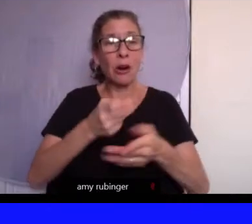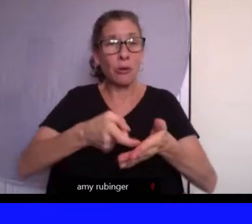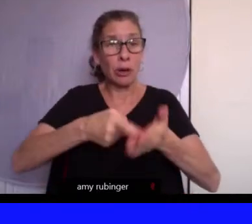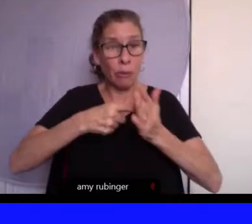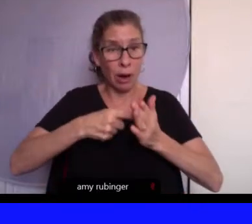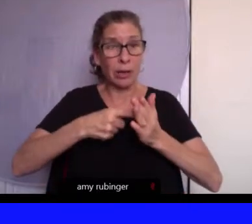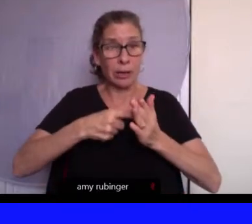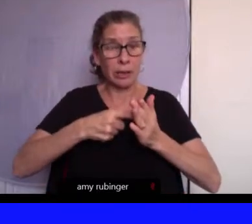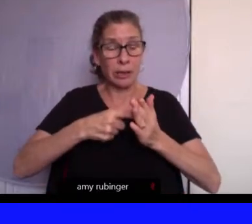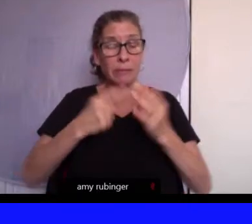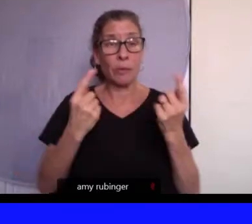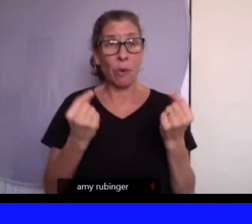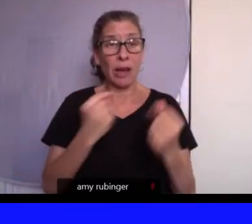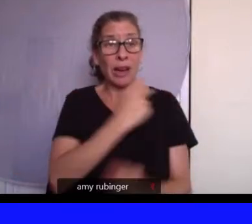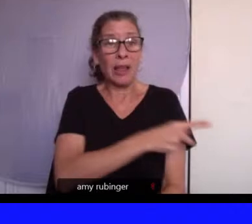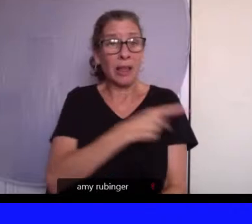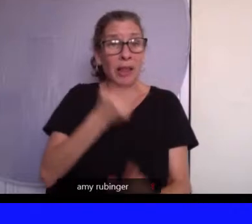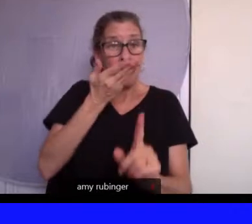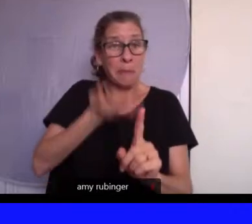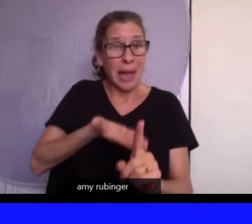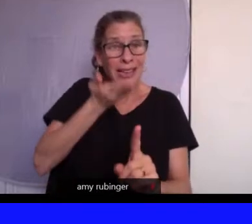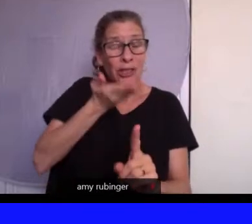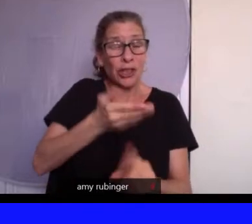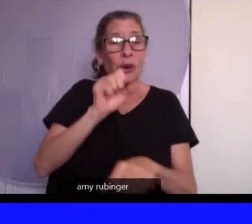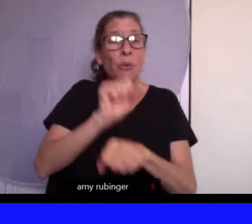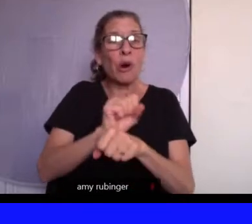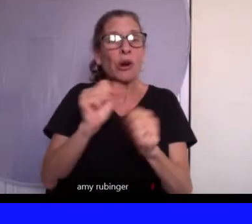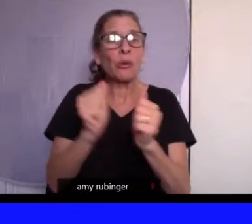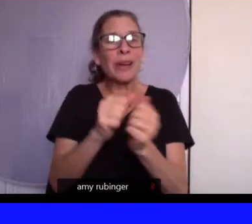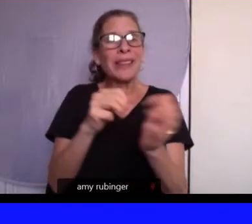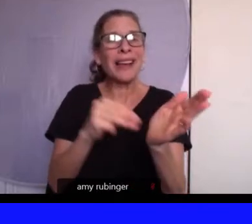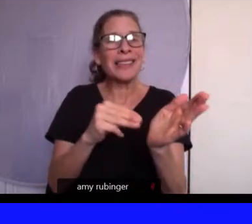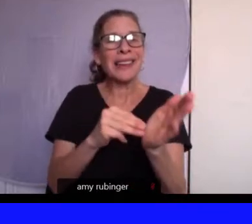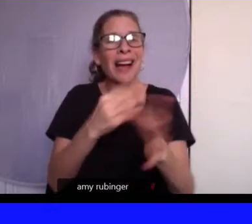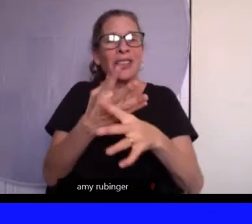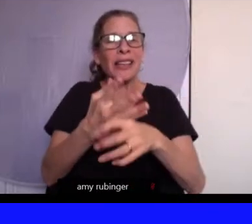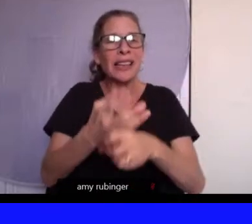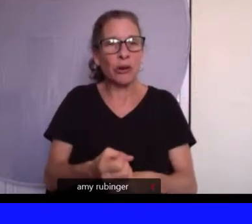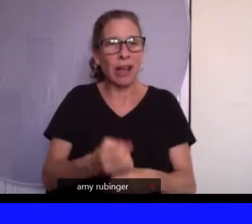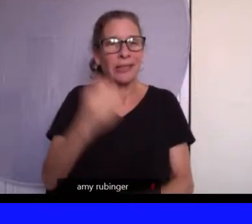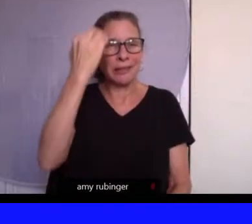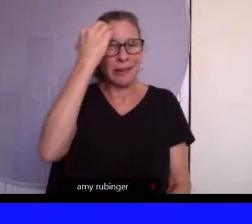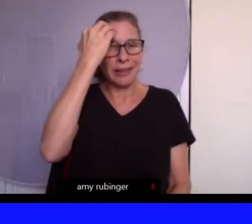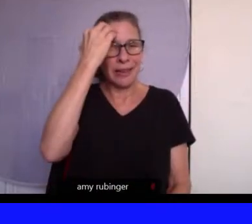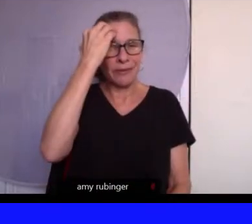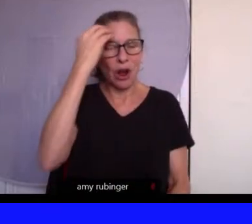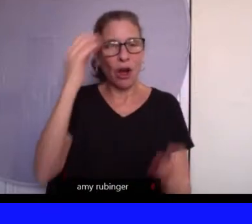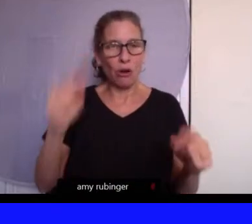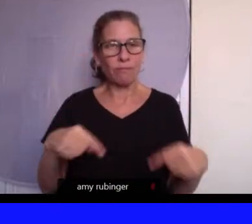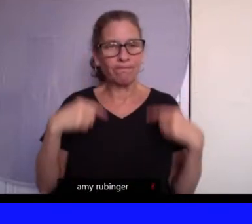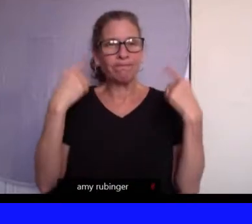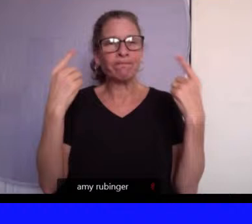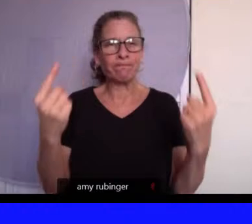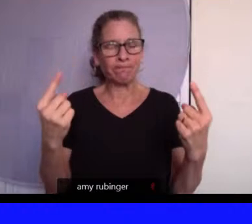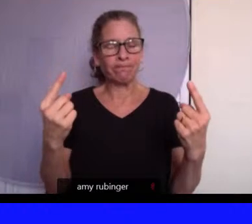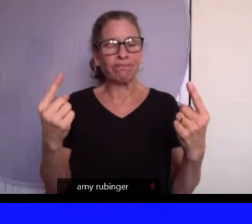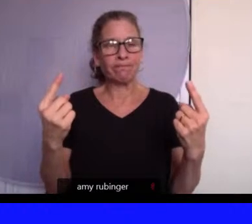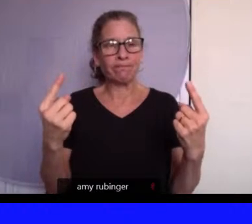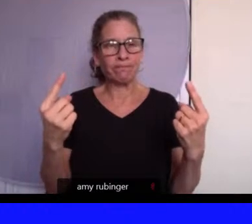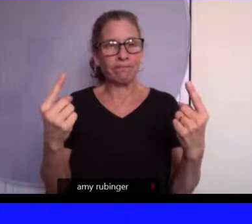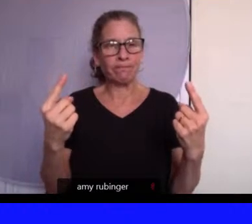a slice, we learned from the pilot home-based program at Kings County that